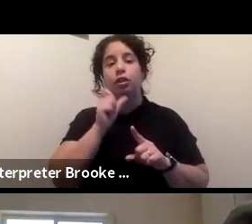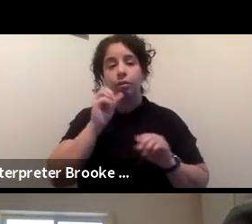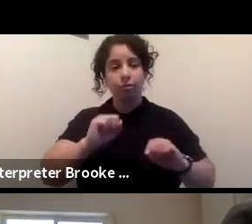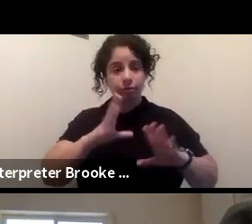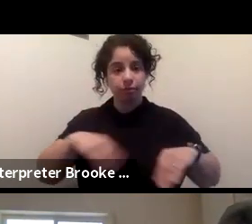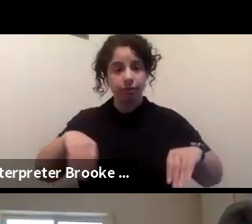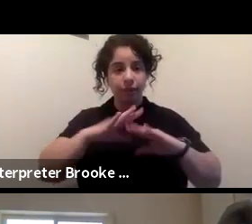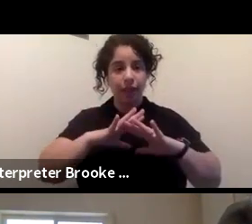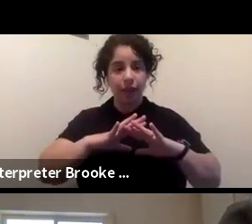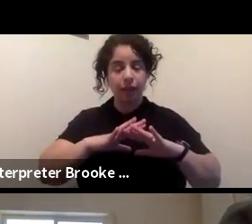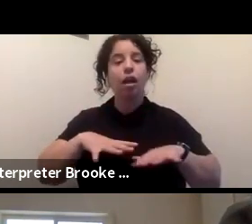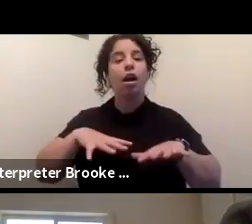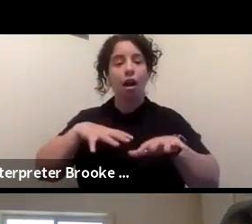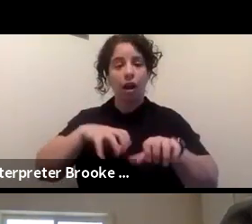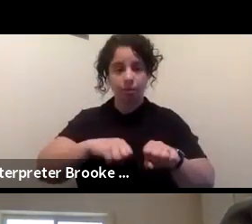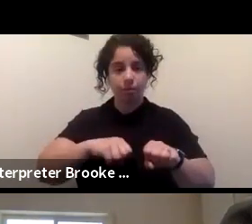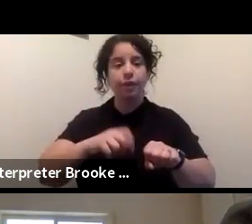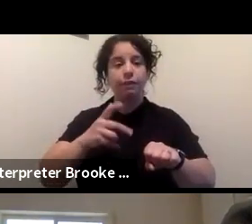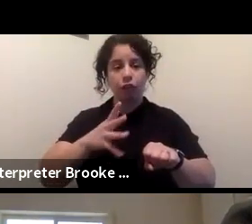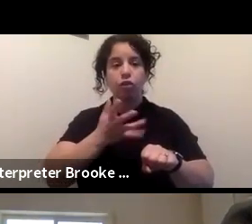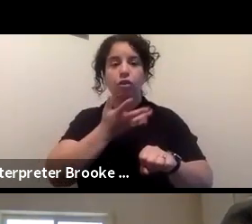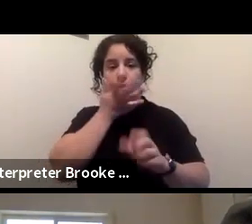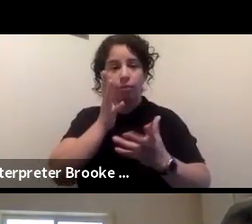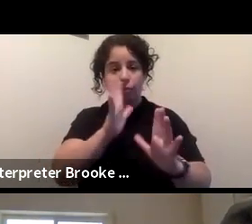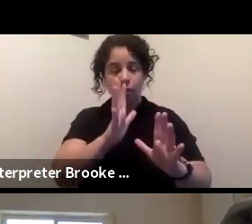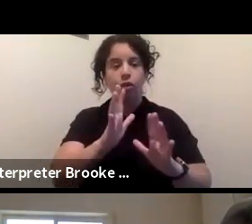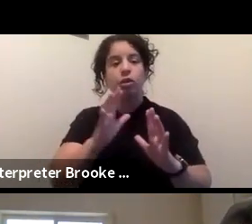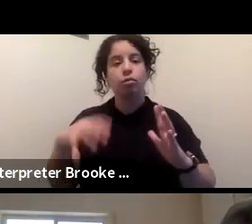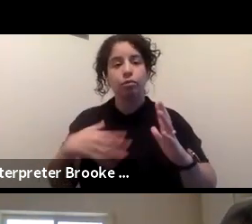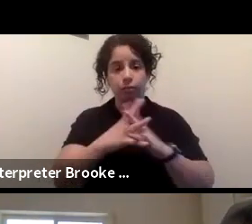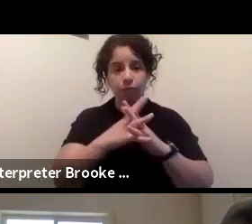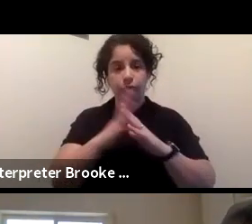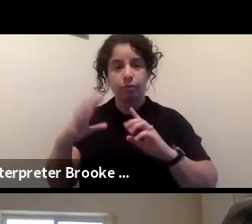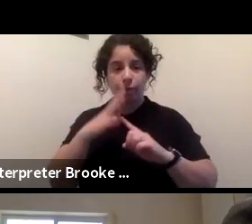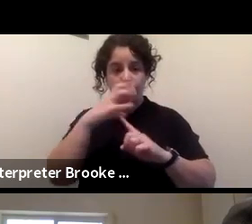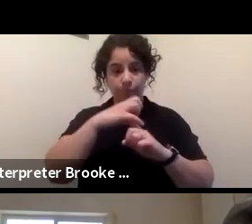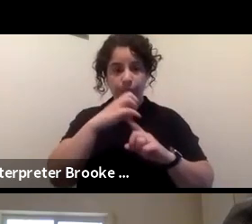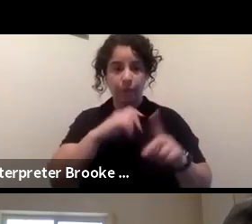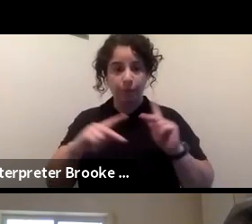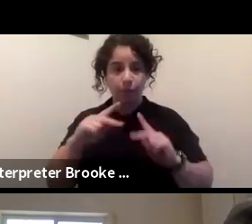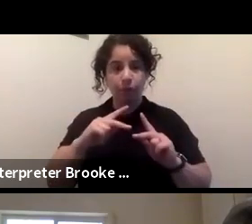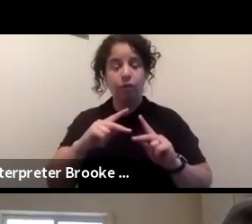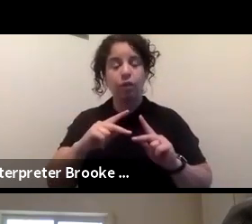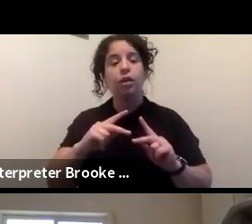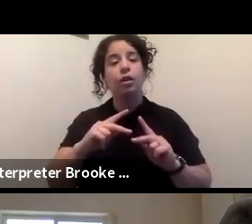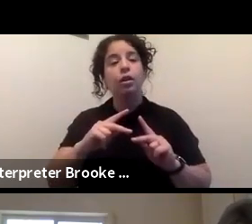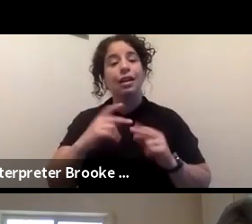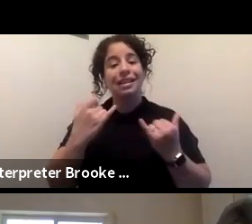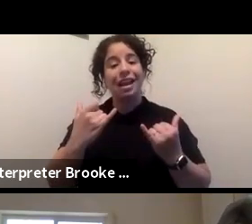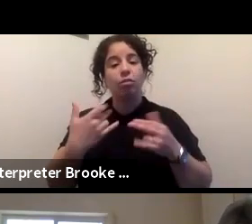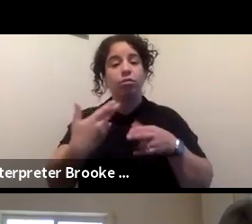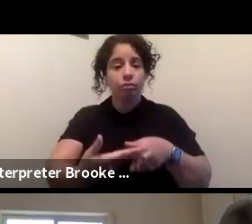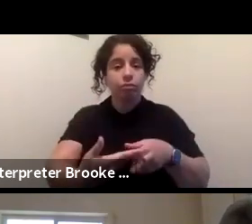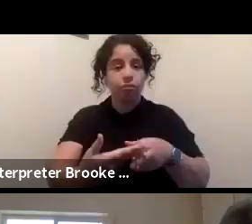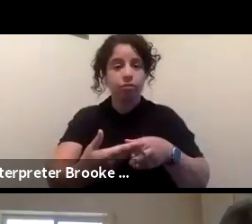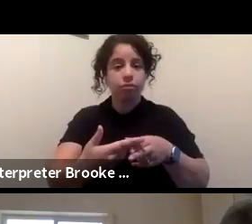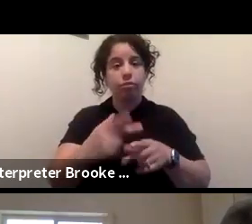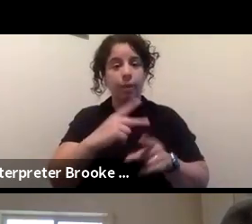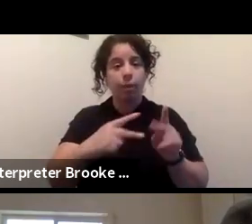occupied territories of the Musqueam, Squamish, and Tsleil-Waututh peoples, colonially known as Vancouver, British